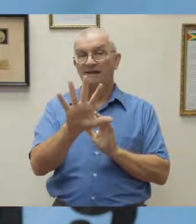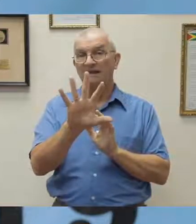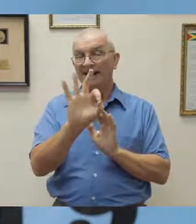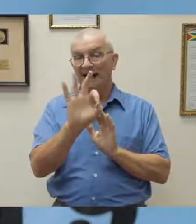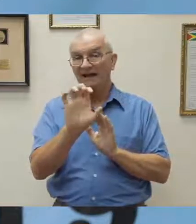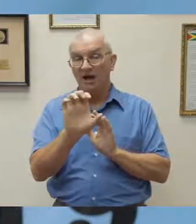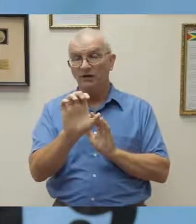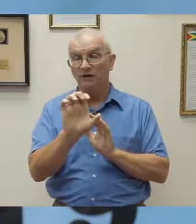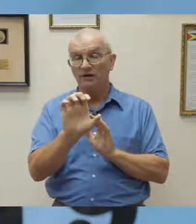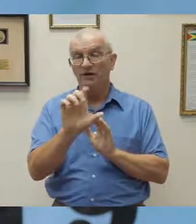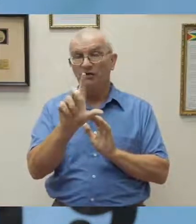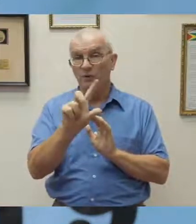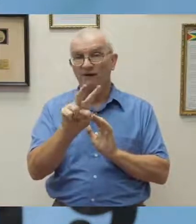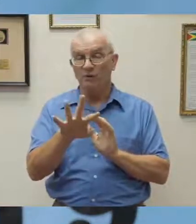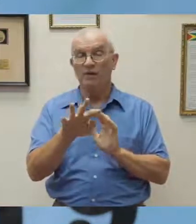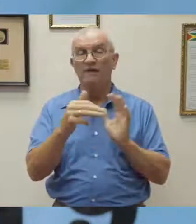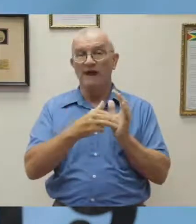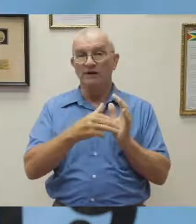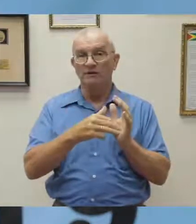2,495,924 with